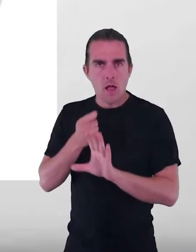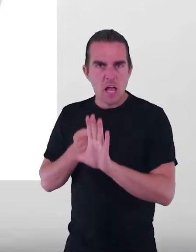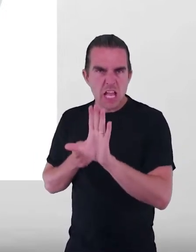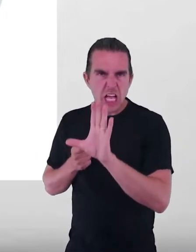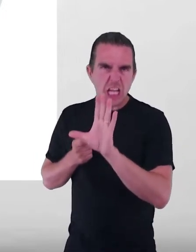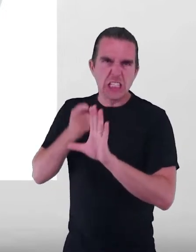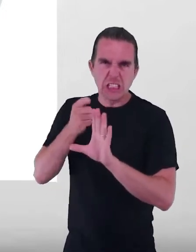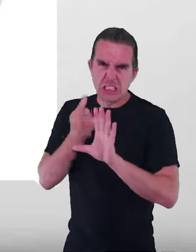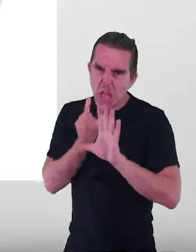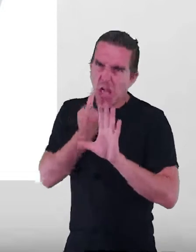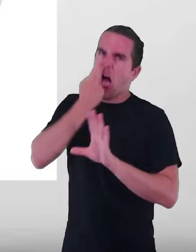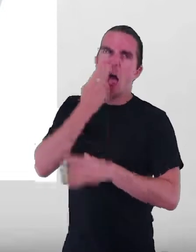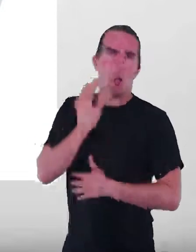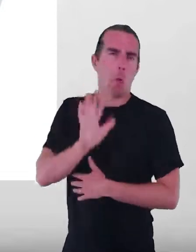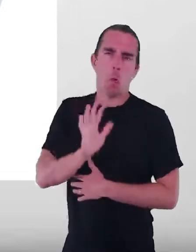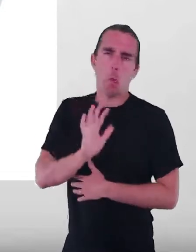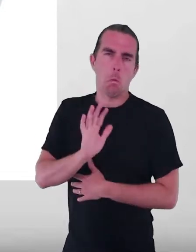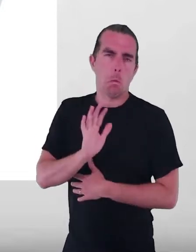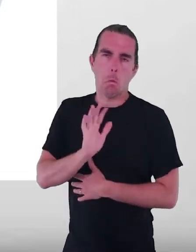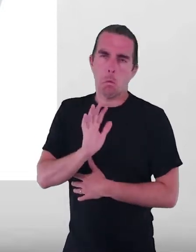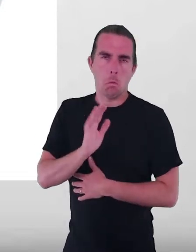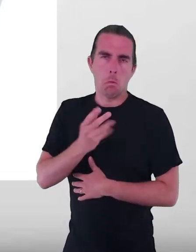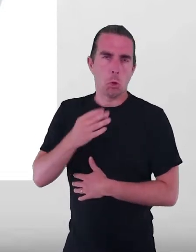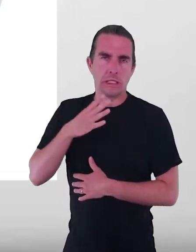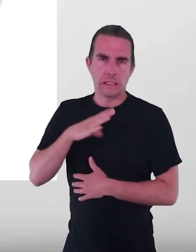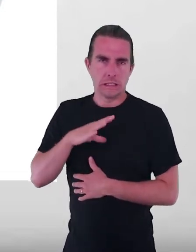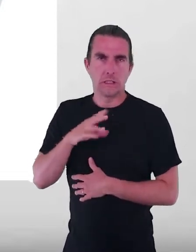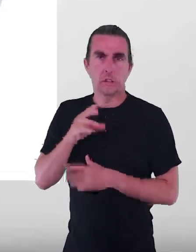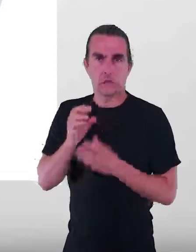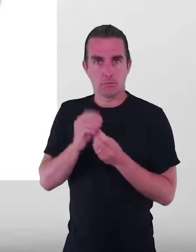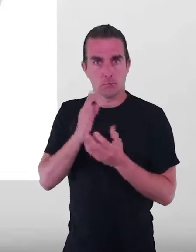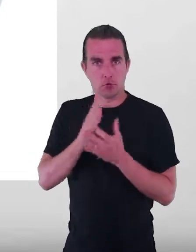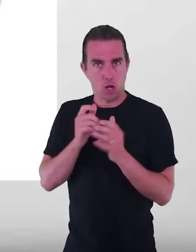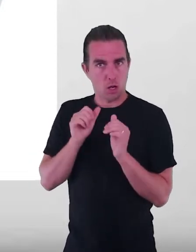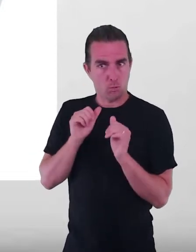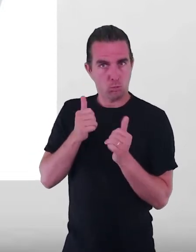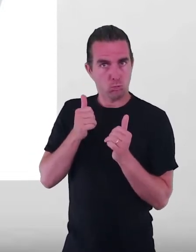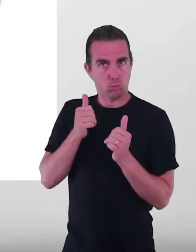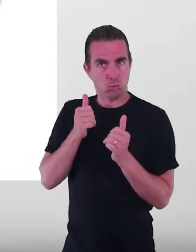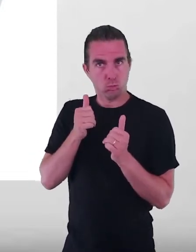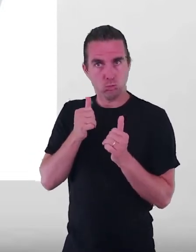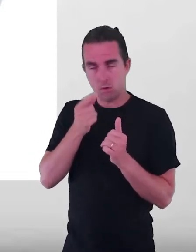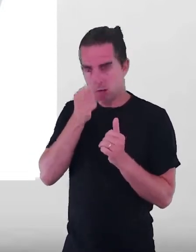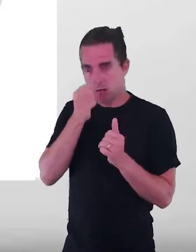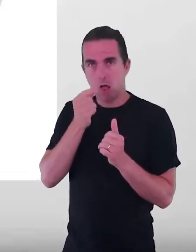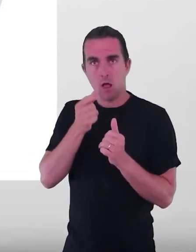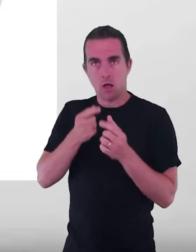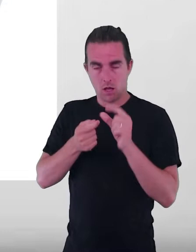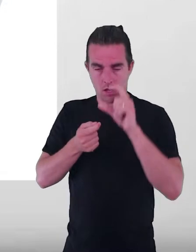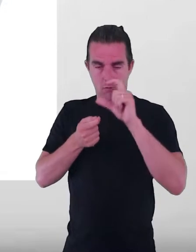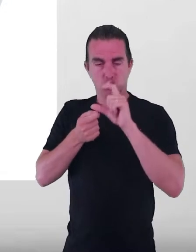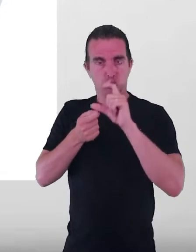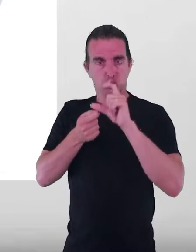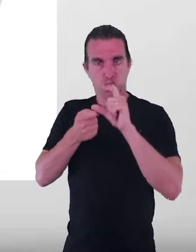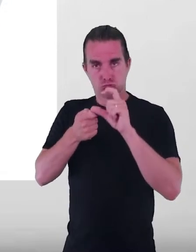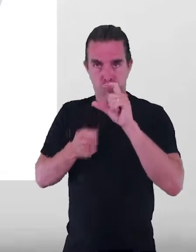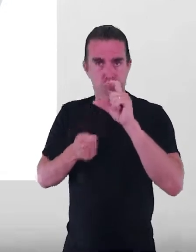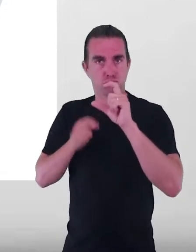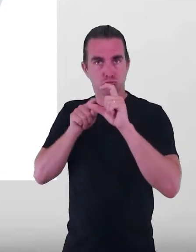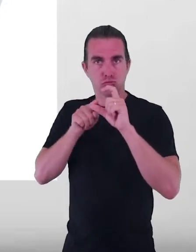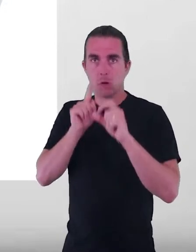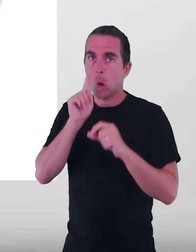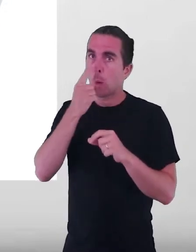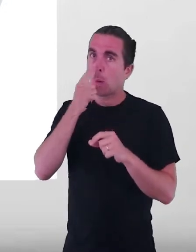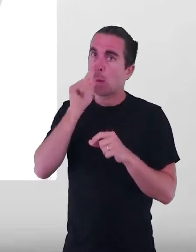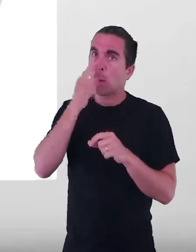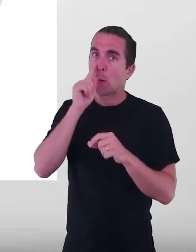five seconds. No force is needed and you do not have to push far into the nostril. Make sure there's good contact between the